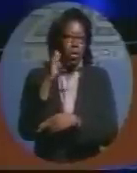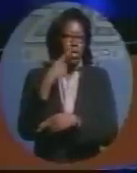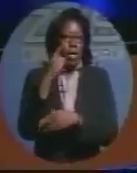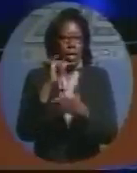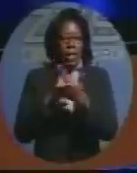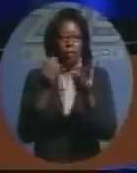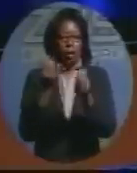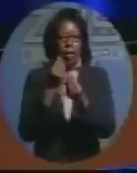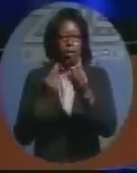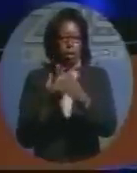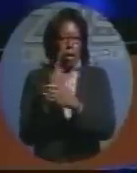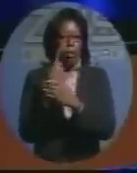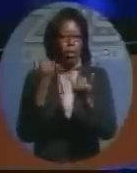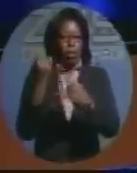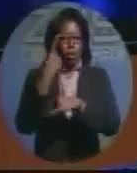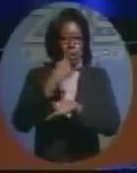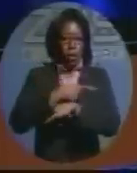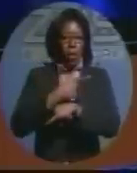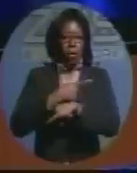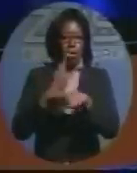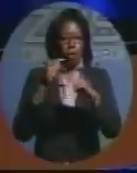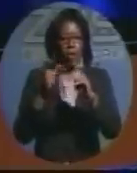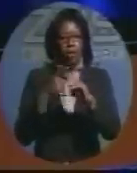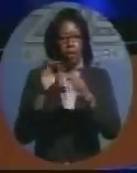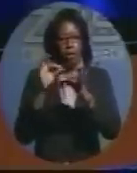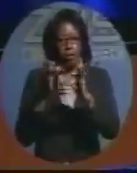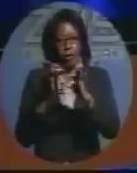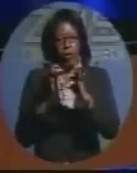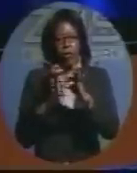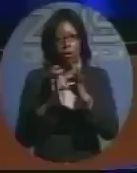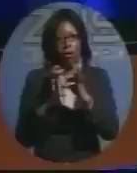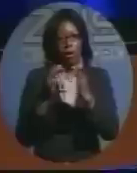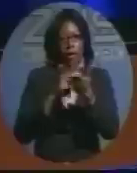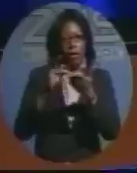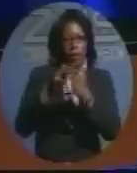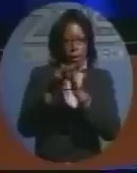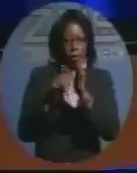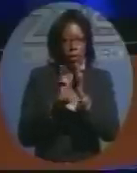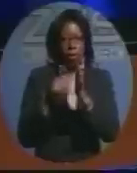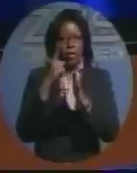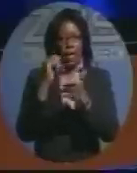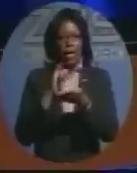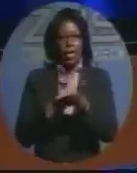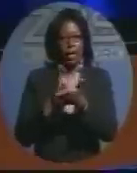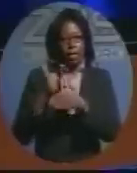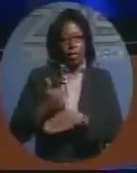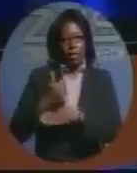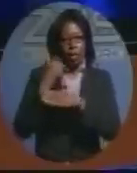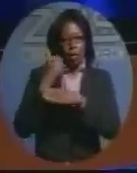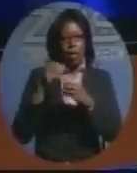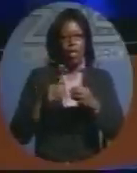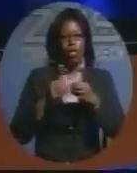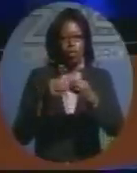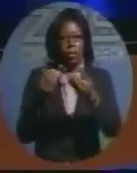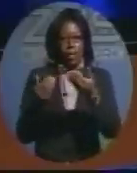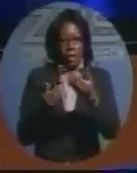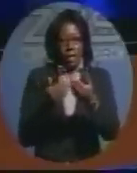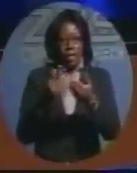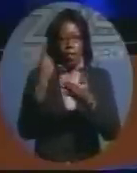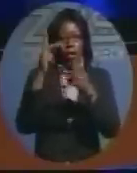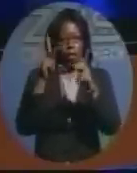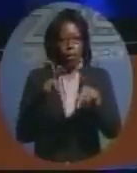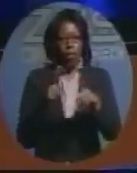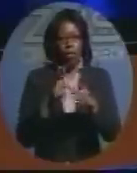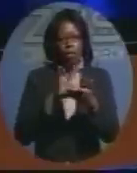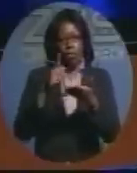today. Neither have they made arrangements to bring their accounts up to date. But he insists the authority has made it extremely easy for vendors